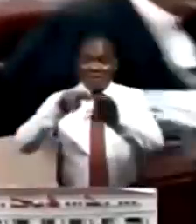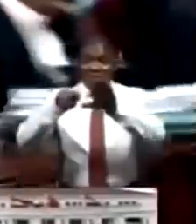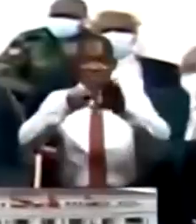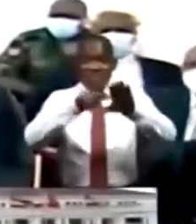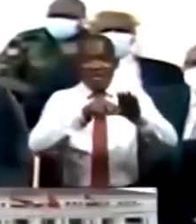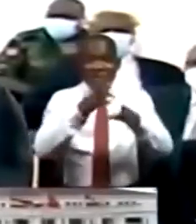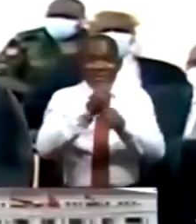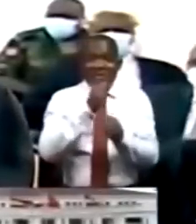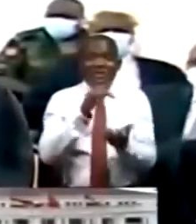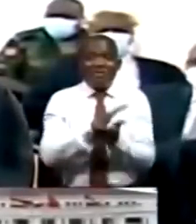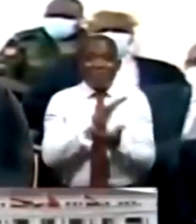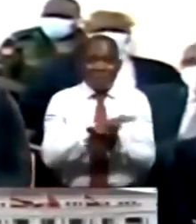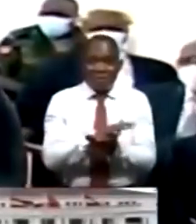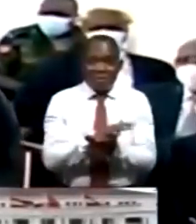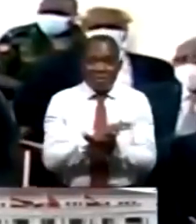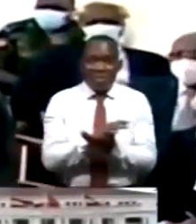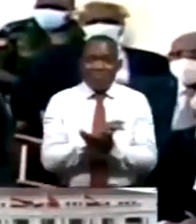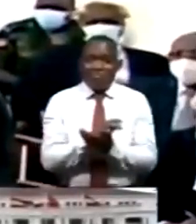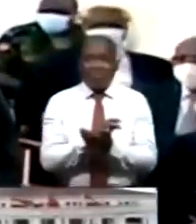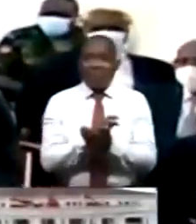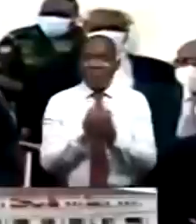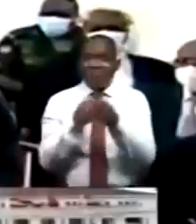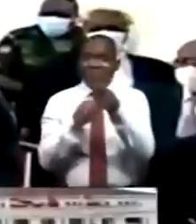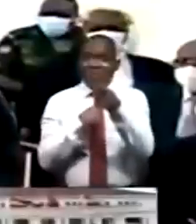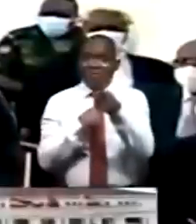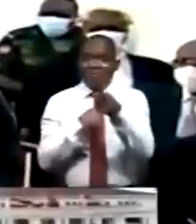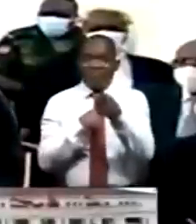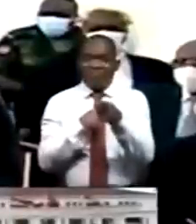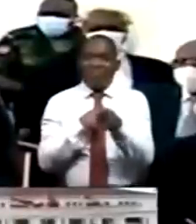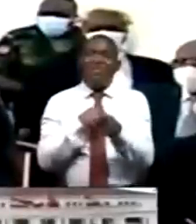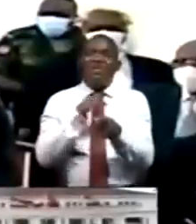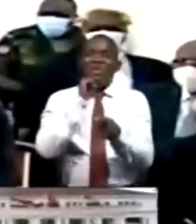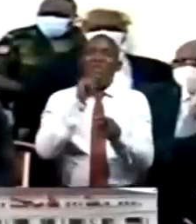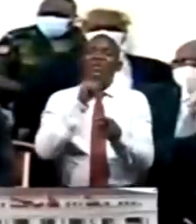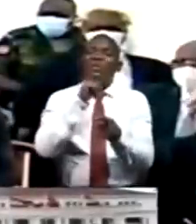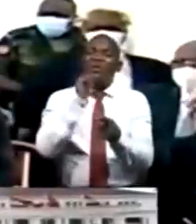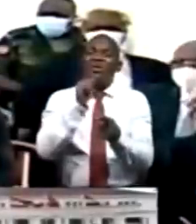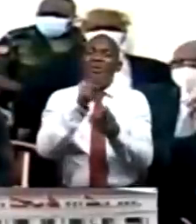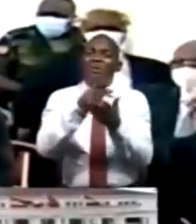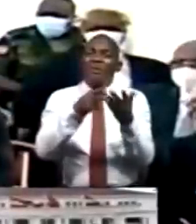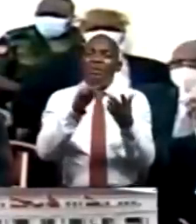sheets are not part of any of the exhibits in this